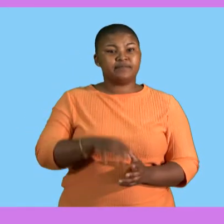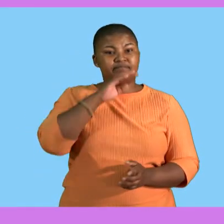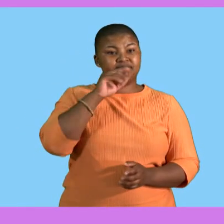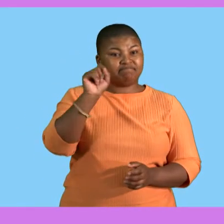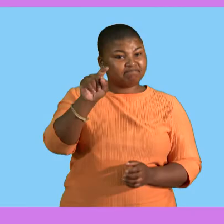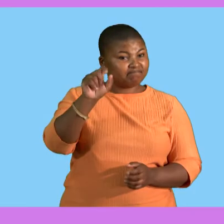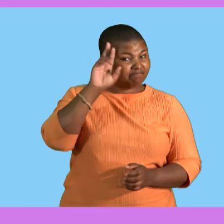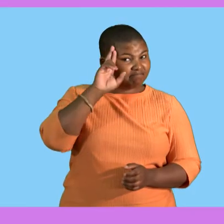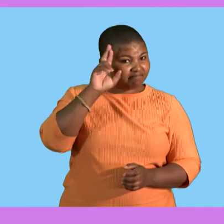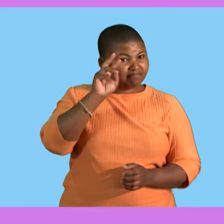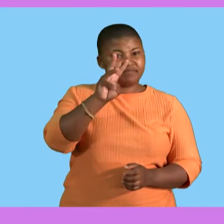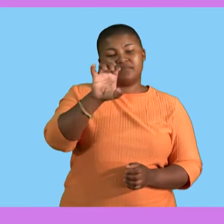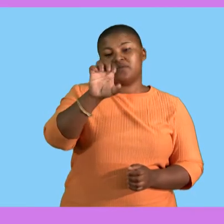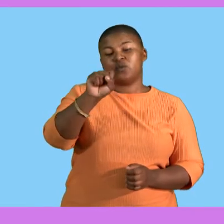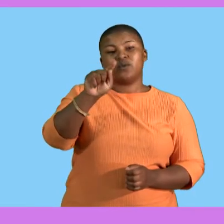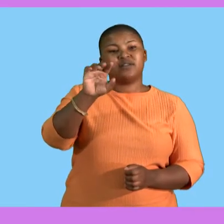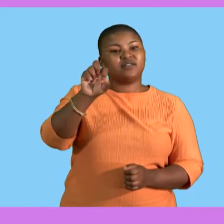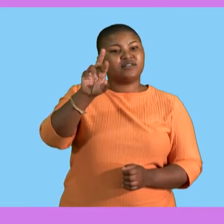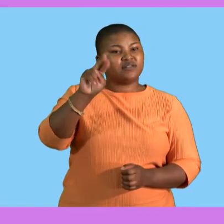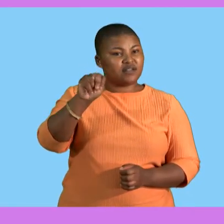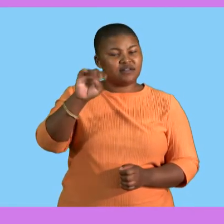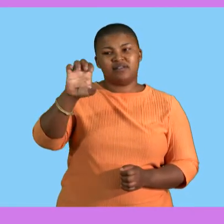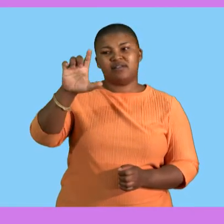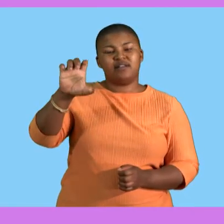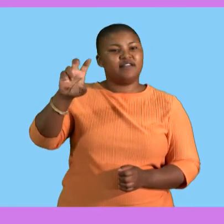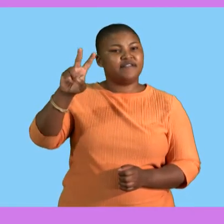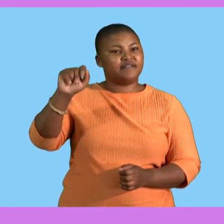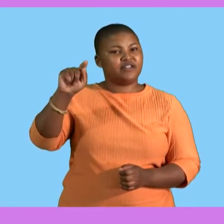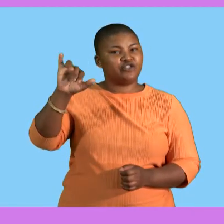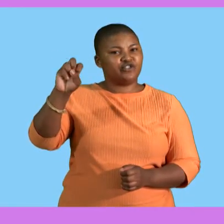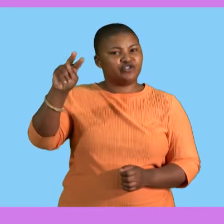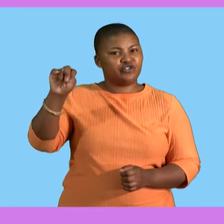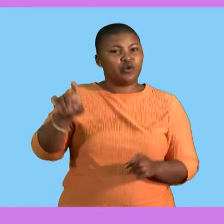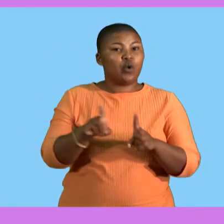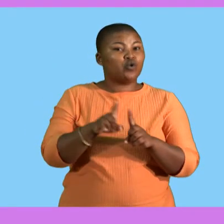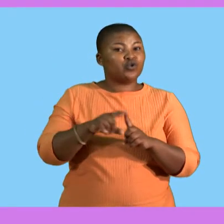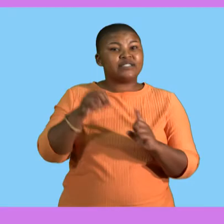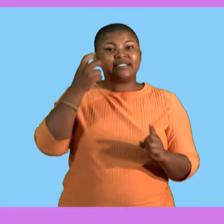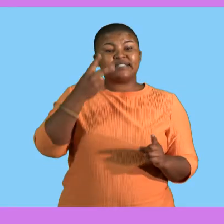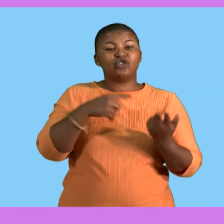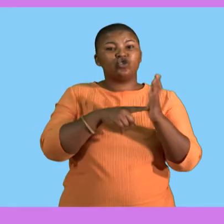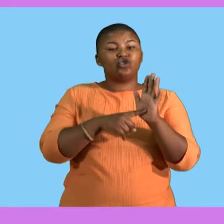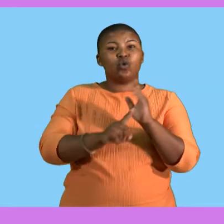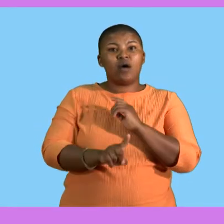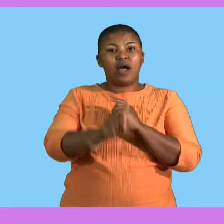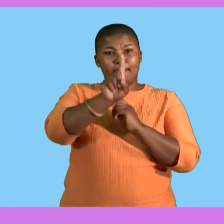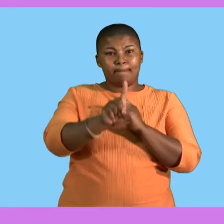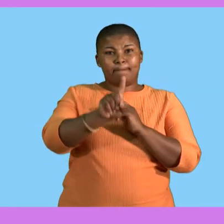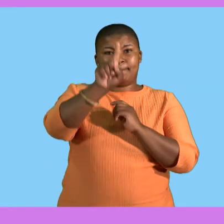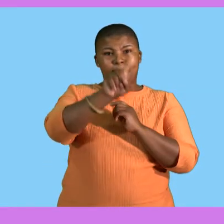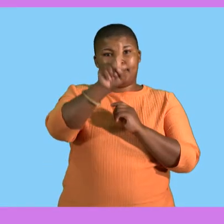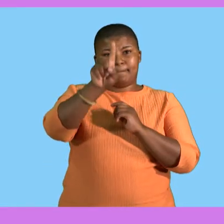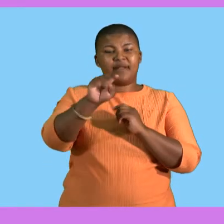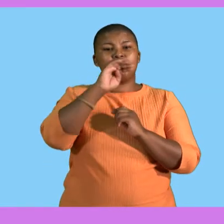the western elevation. Remember, there is an arrow showing up, meaning this